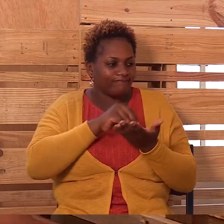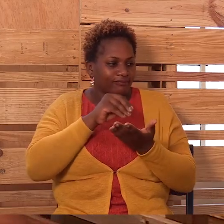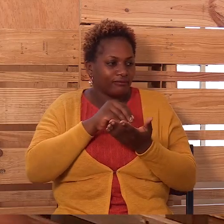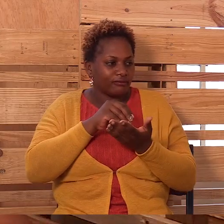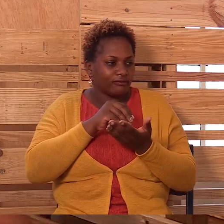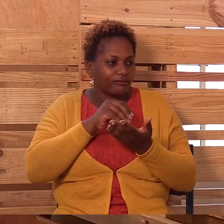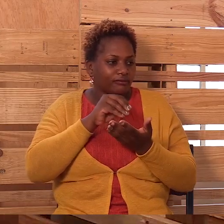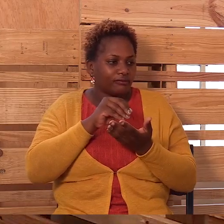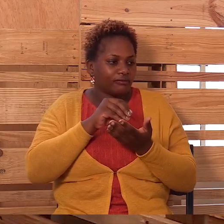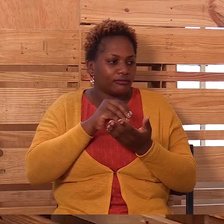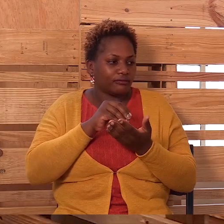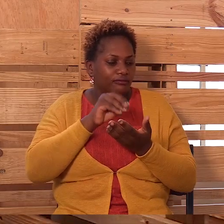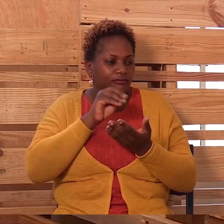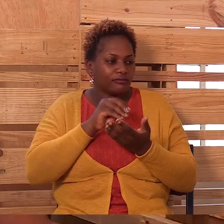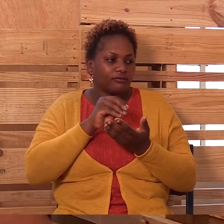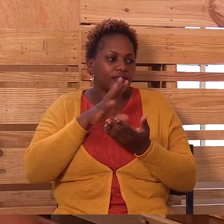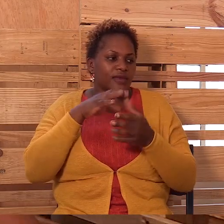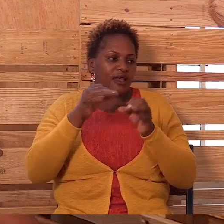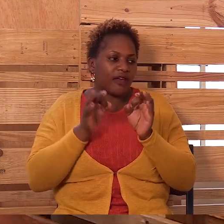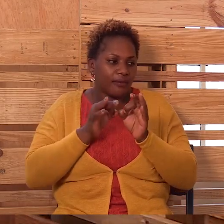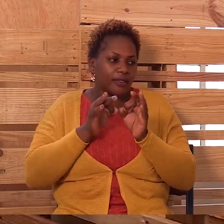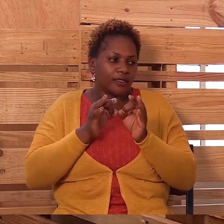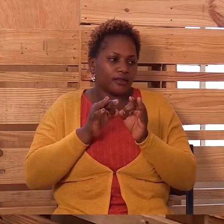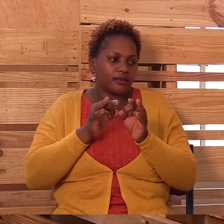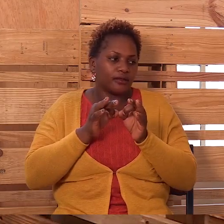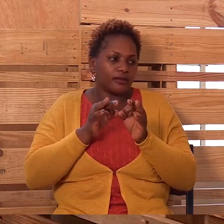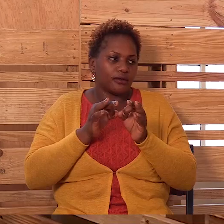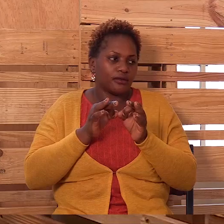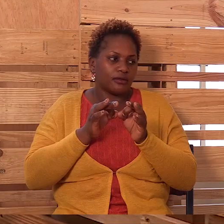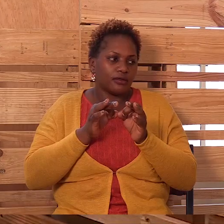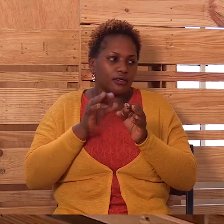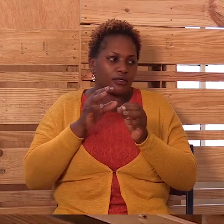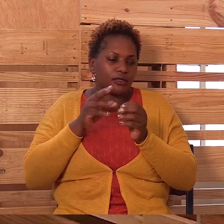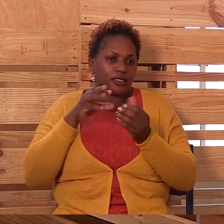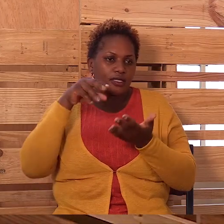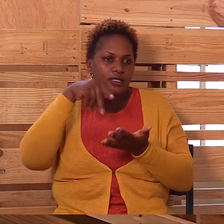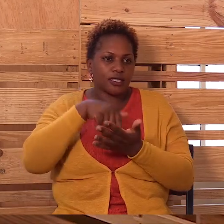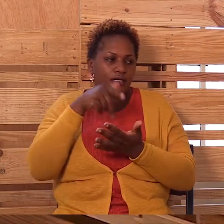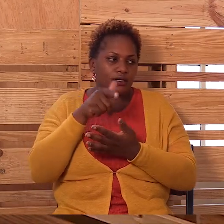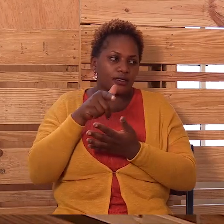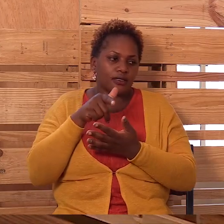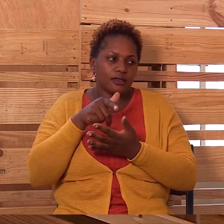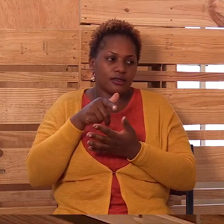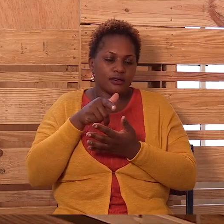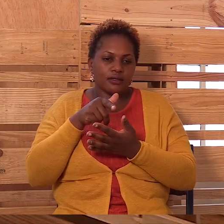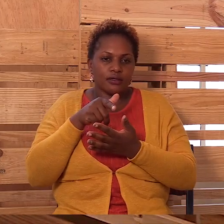Korah, Abiram, Dathan, and their families. And as they're standing there,